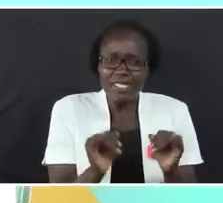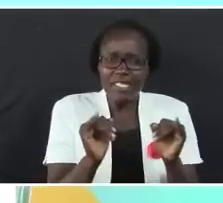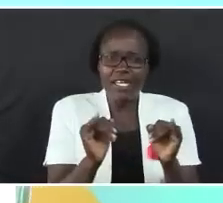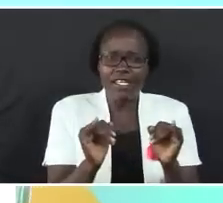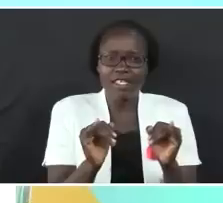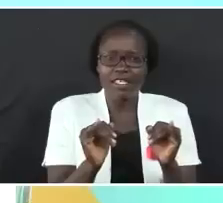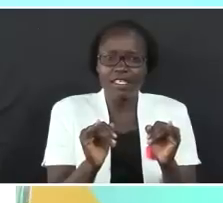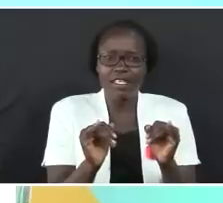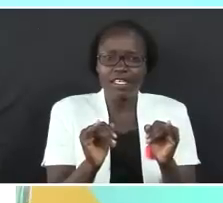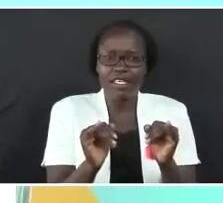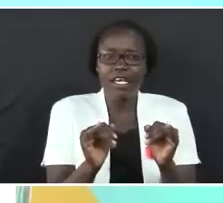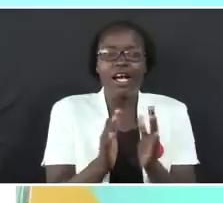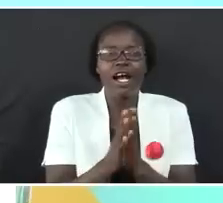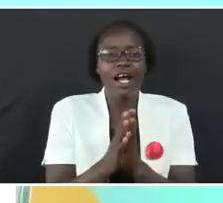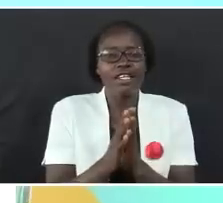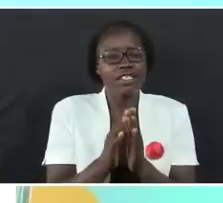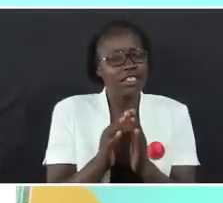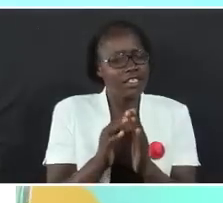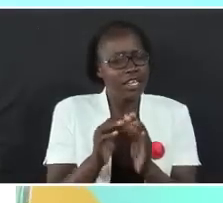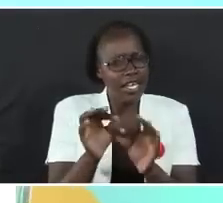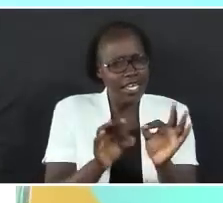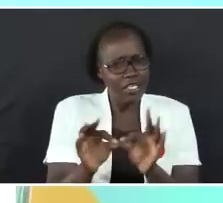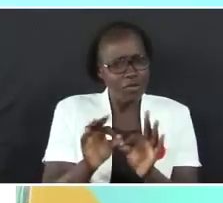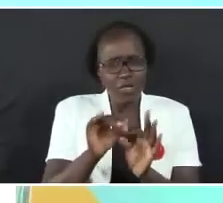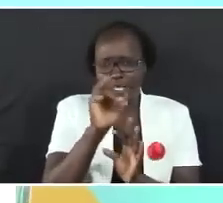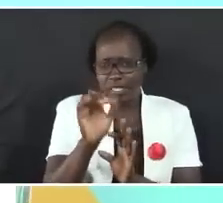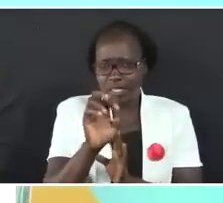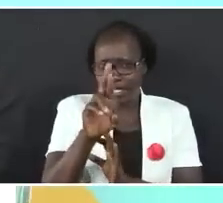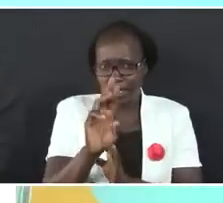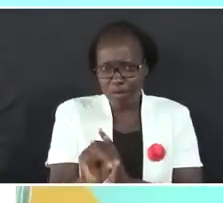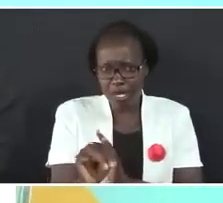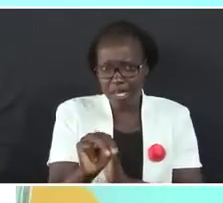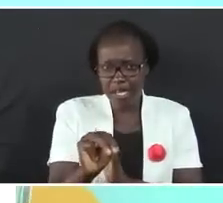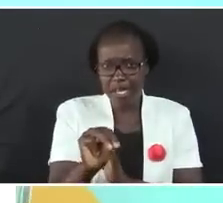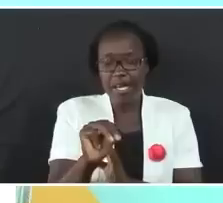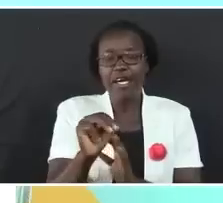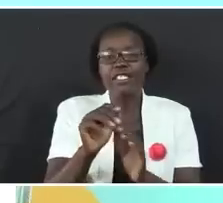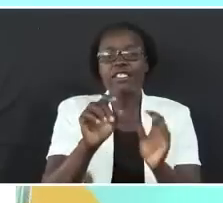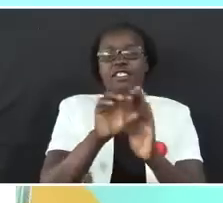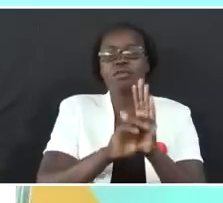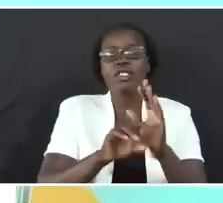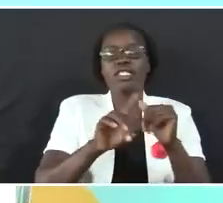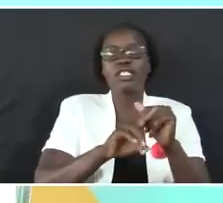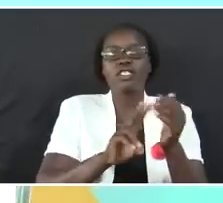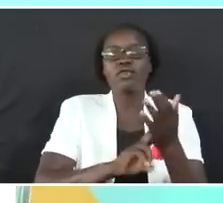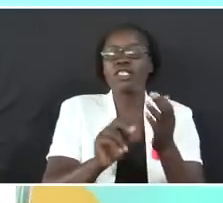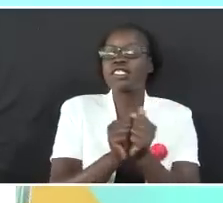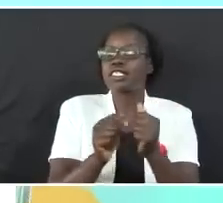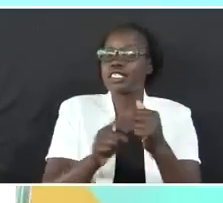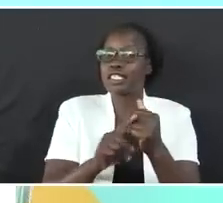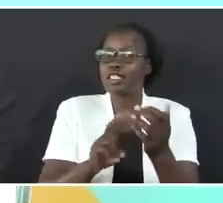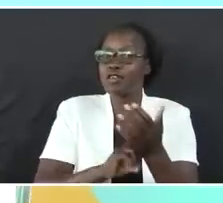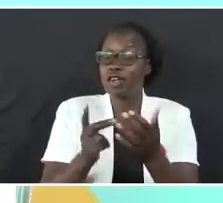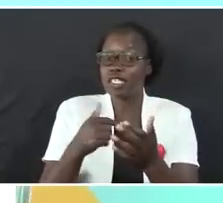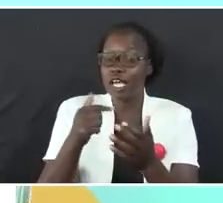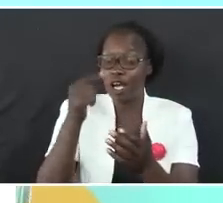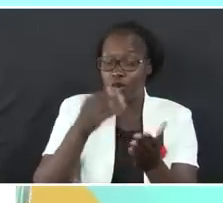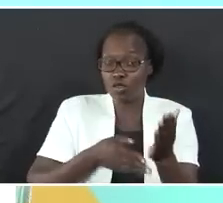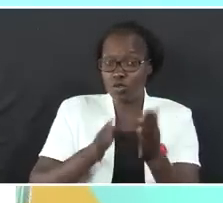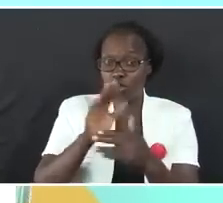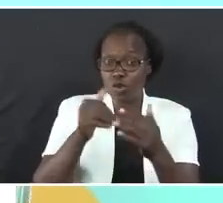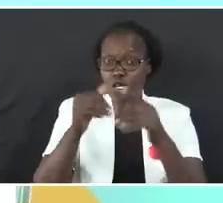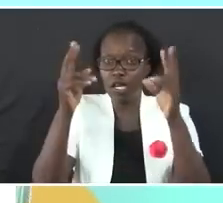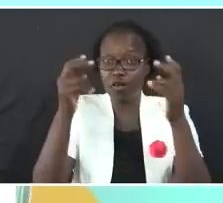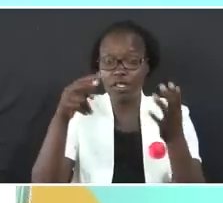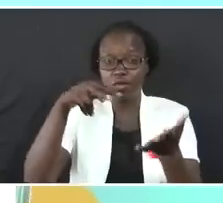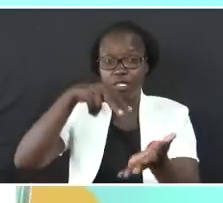unpack Jeremiah 6:16, which has been our key verse throughout the week. Our theme